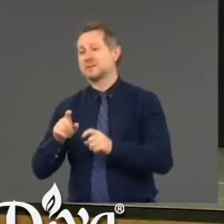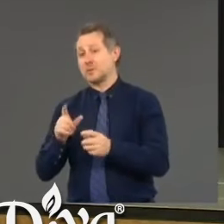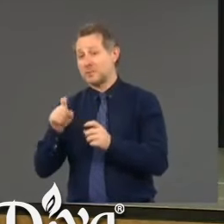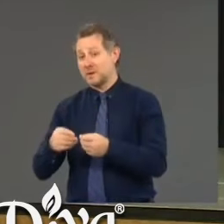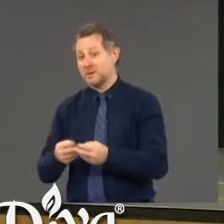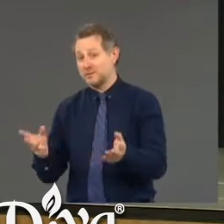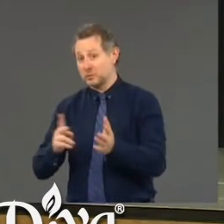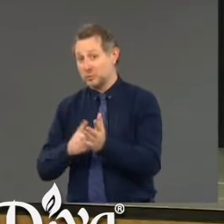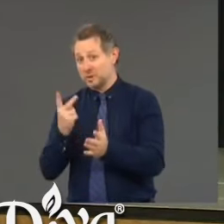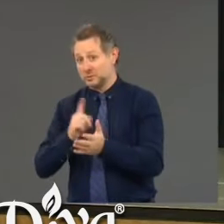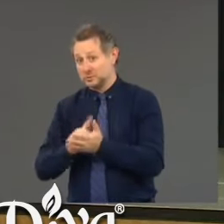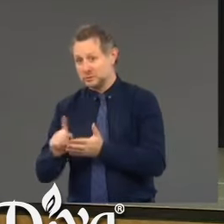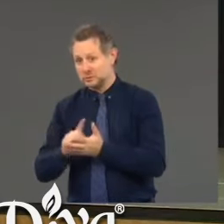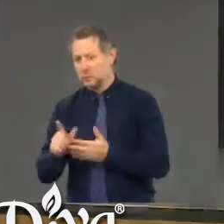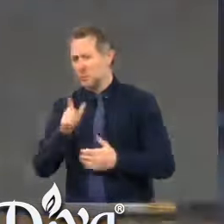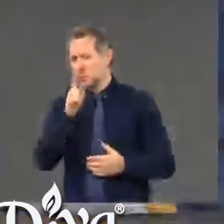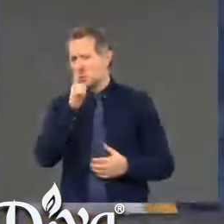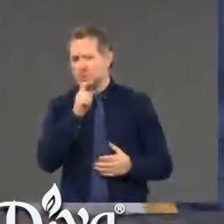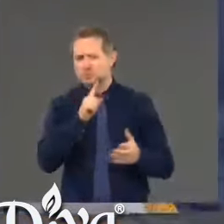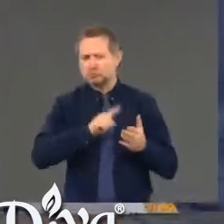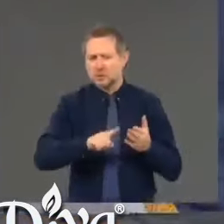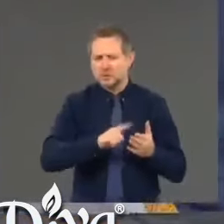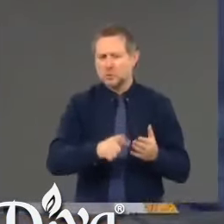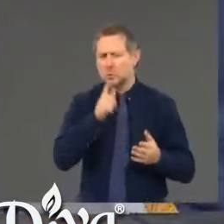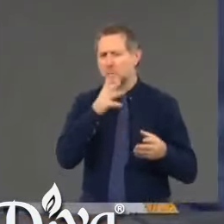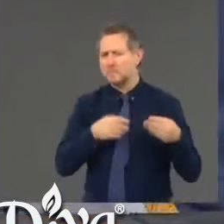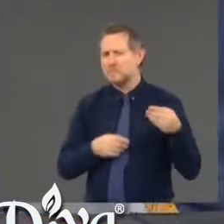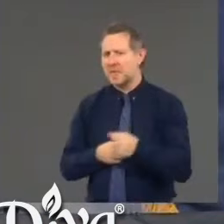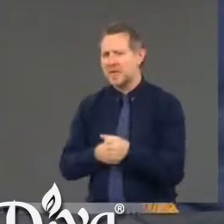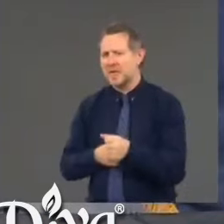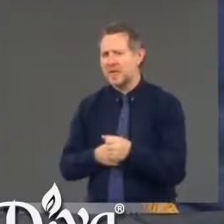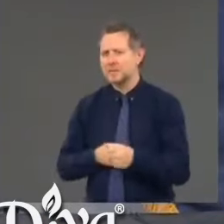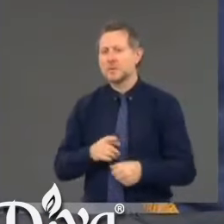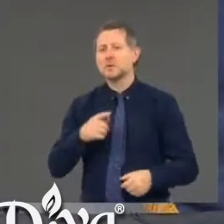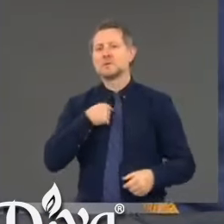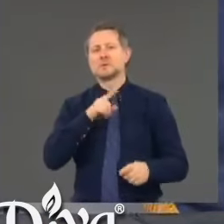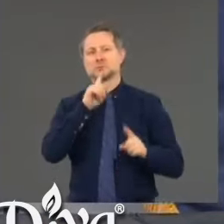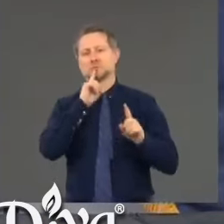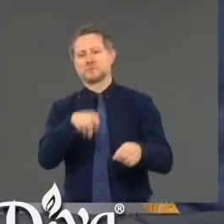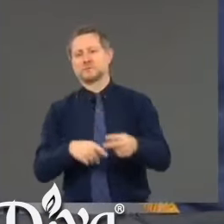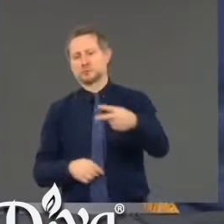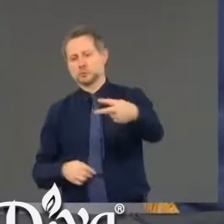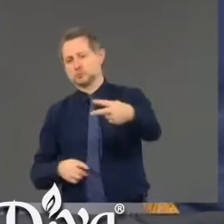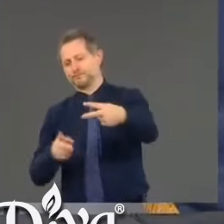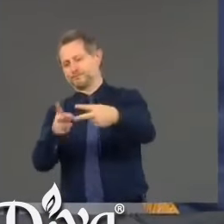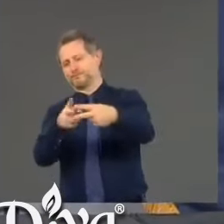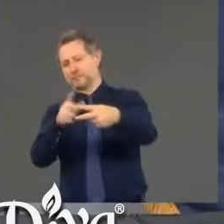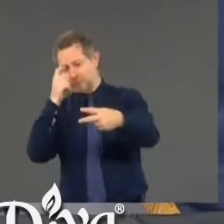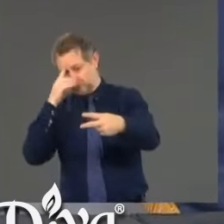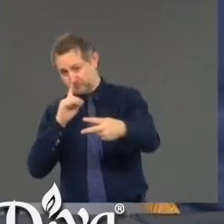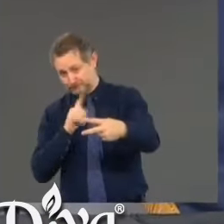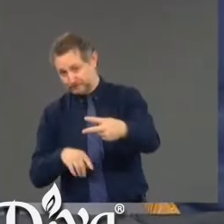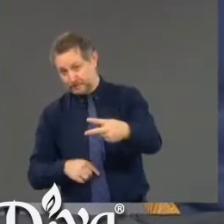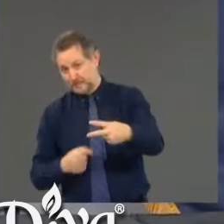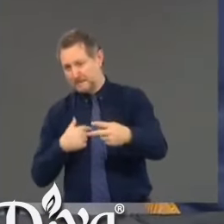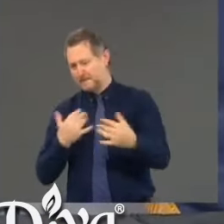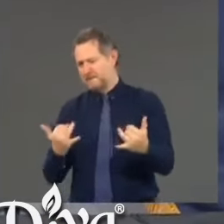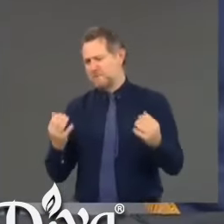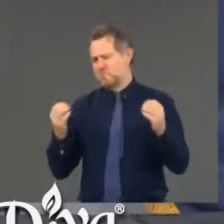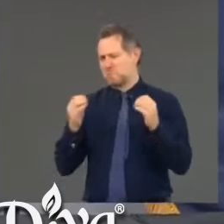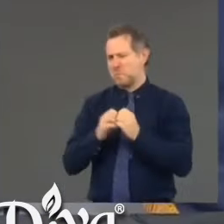for that? Two things on testing. We now have more state